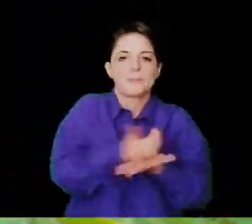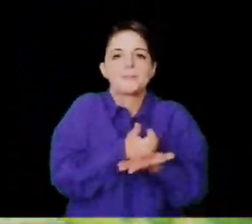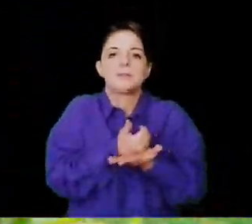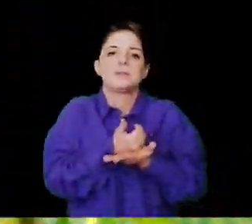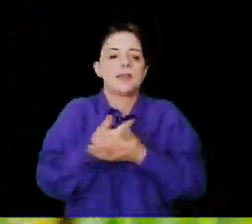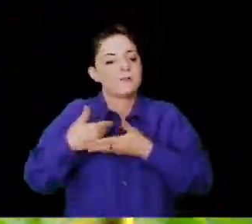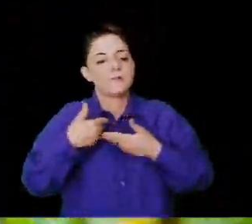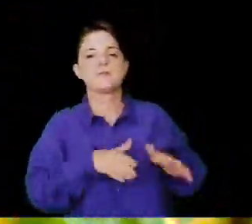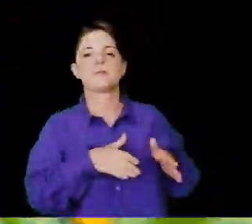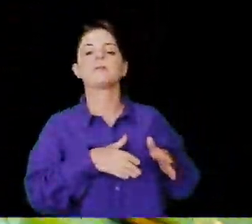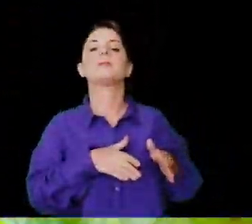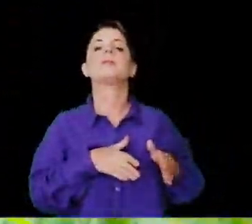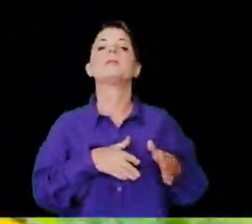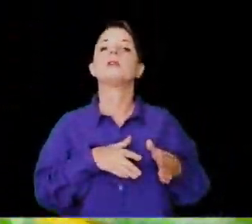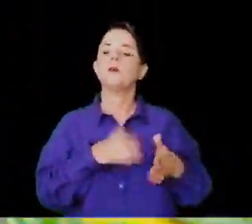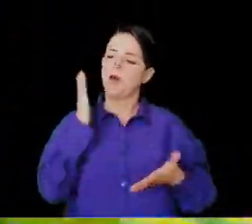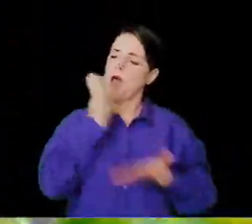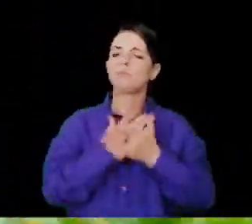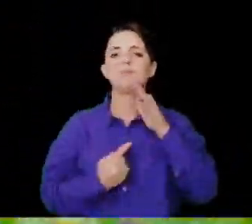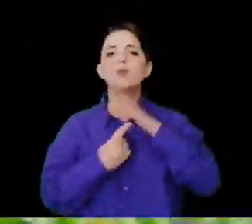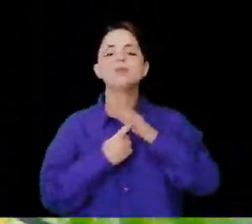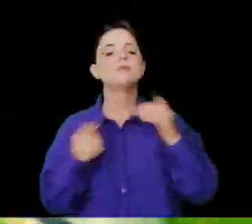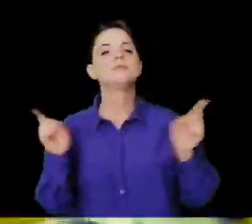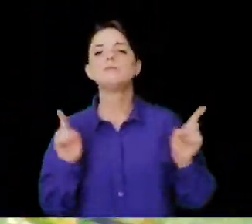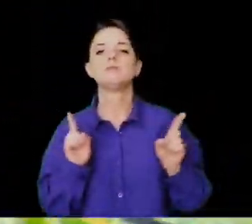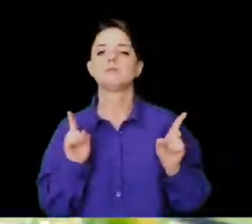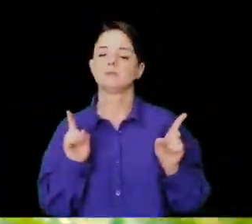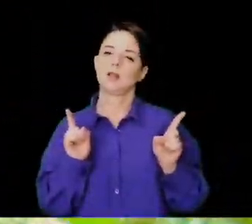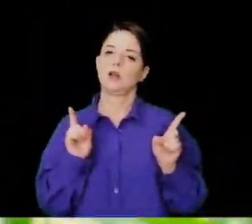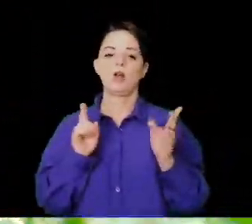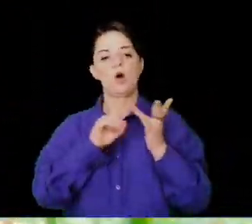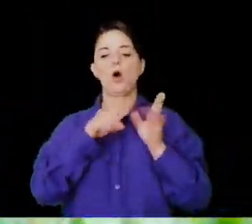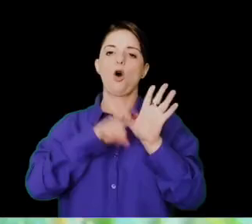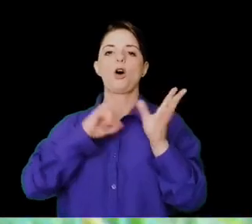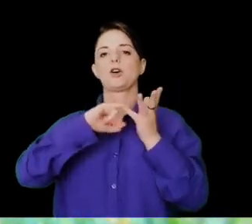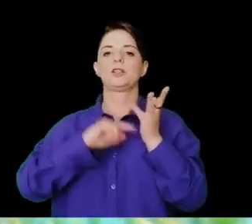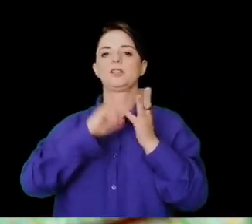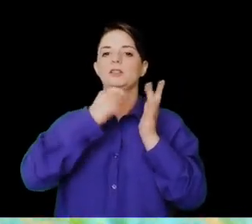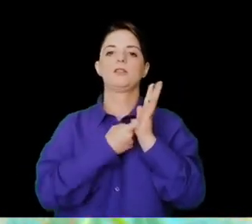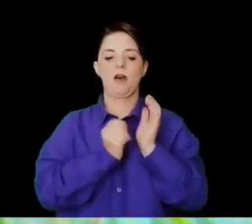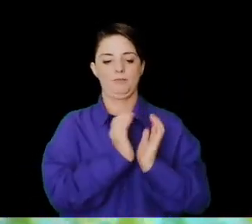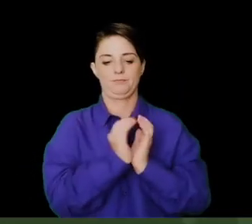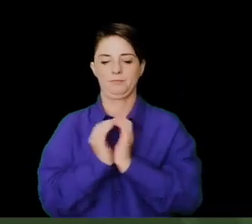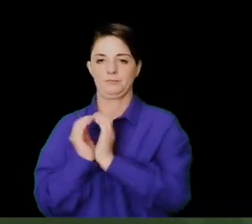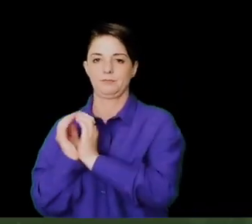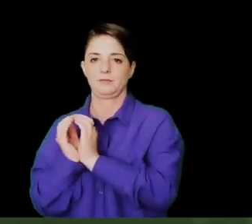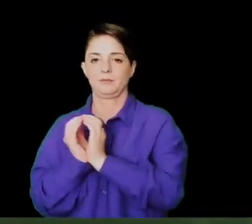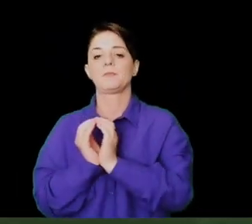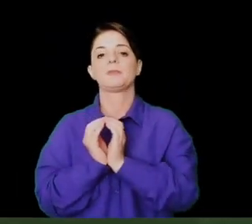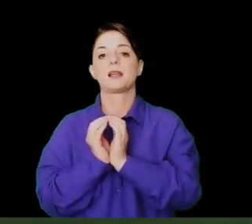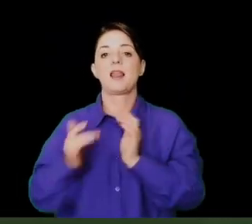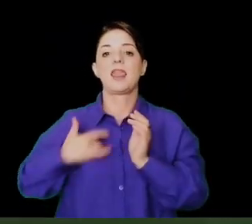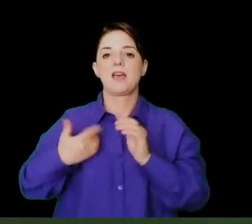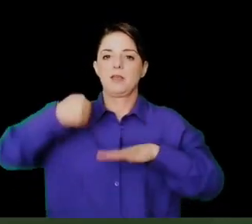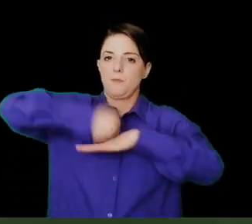their sediments. But without doubt, one of the most important species in the Solent is the humble oyster, a shellfish